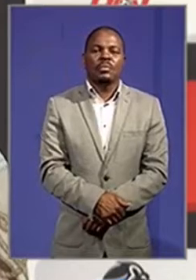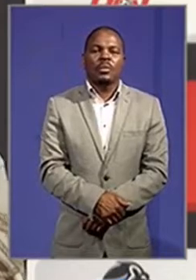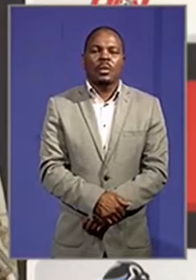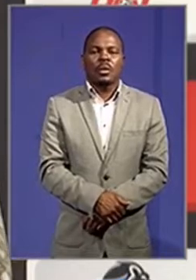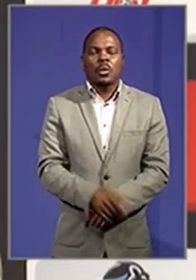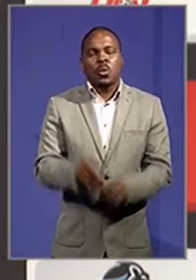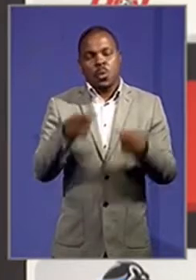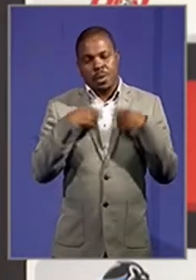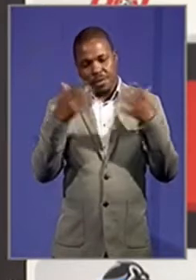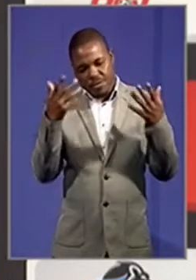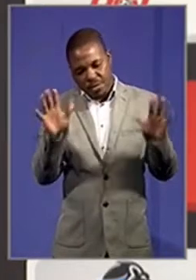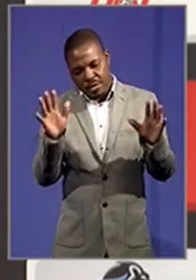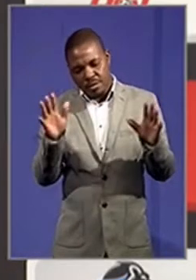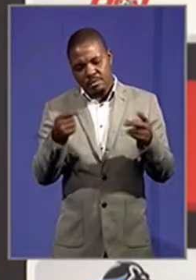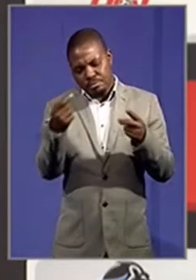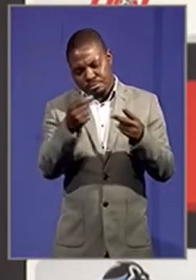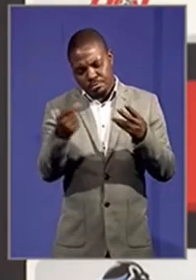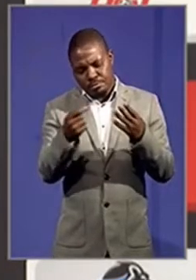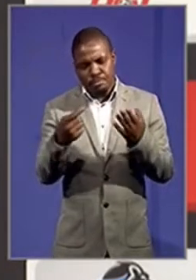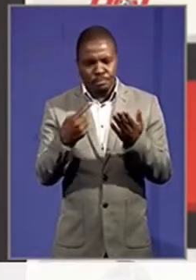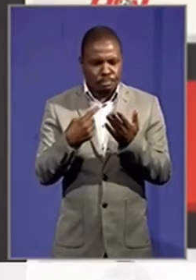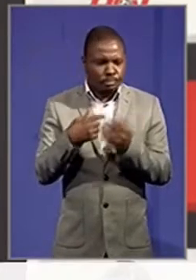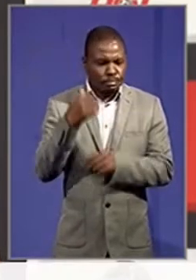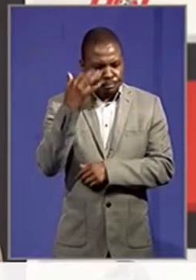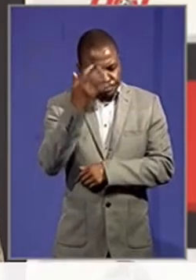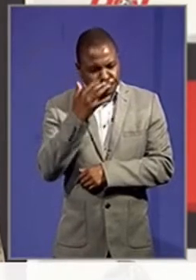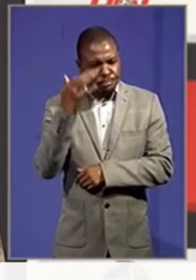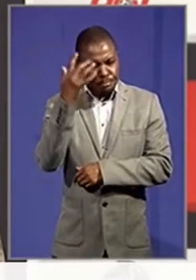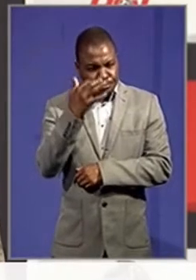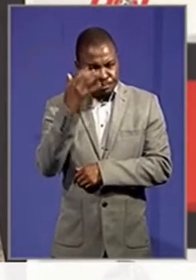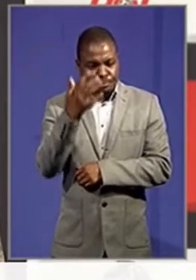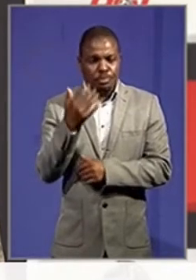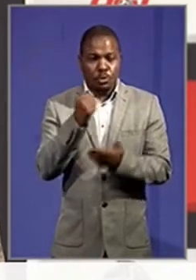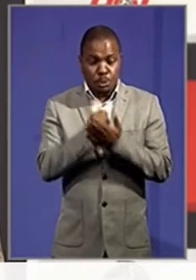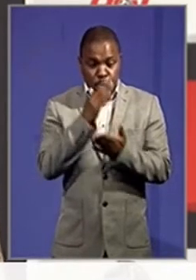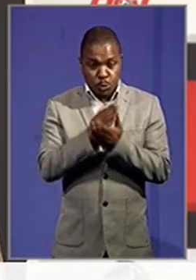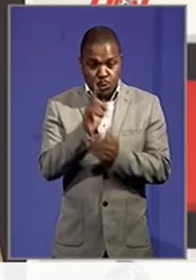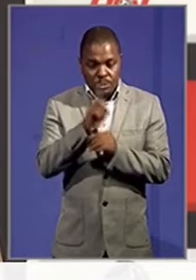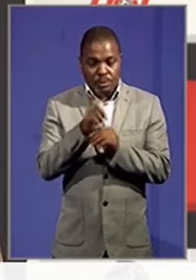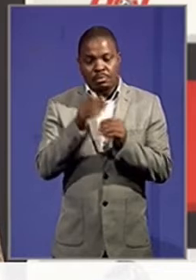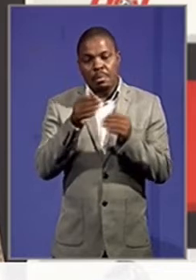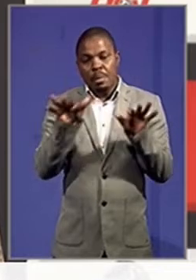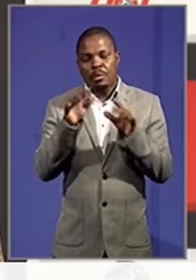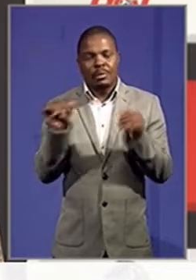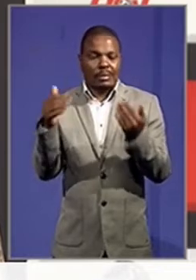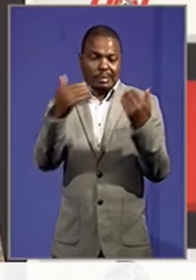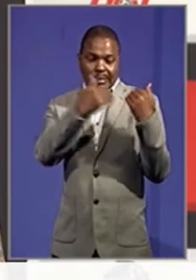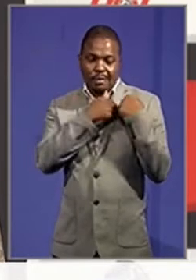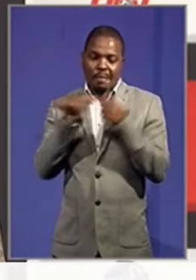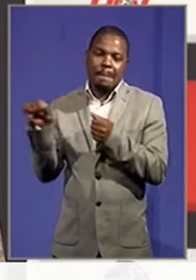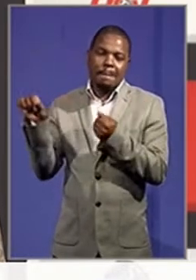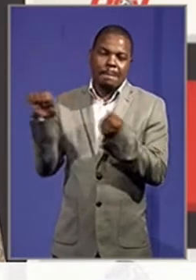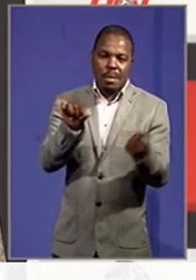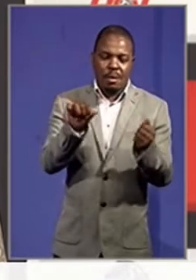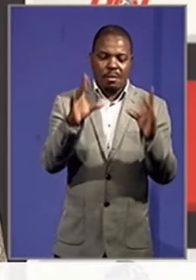Having regard to the matters that must be attended to ensure lawful and safe return of